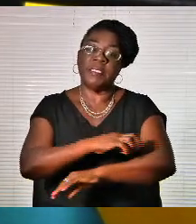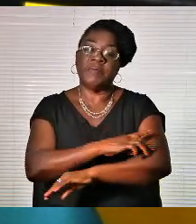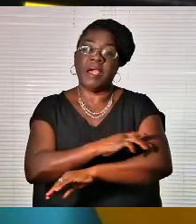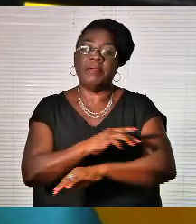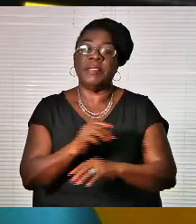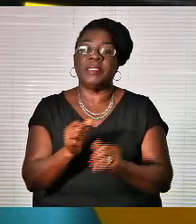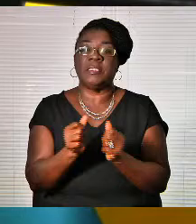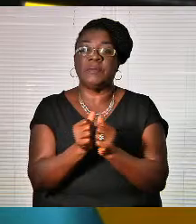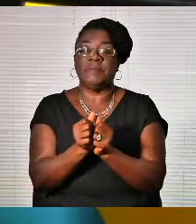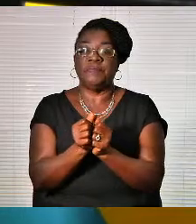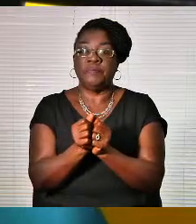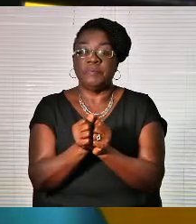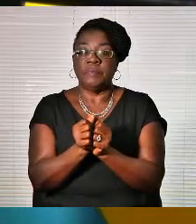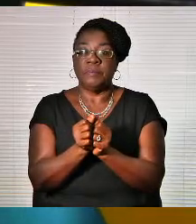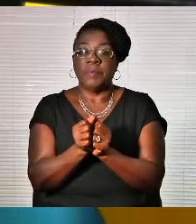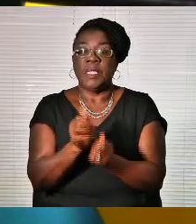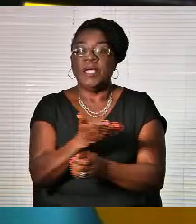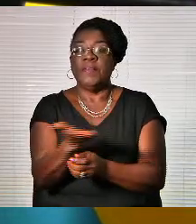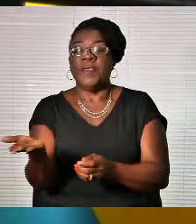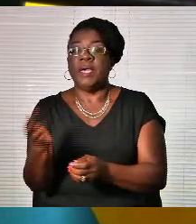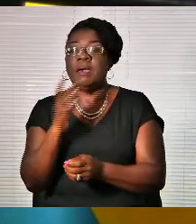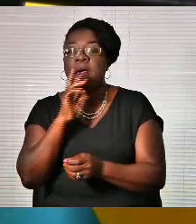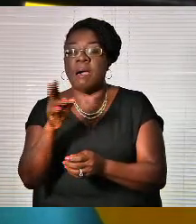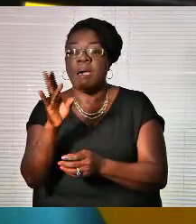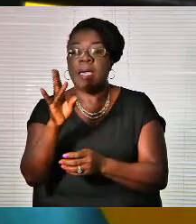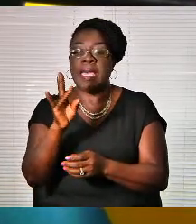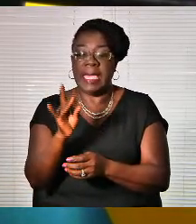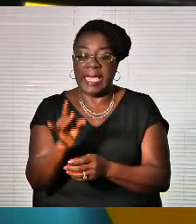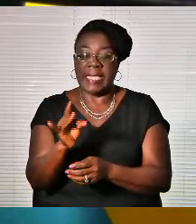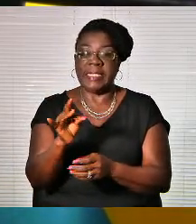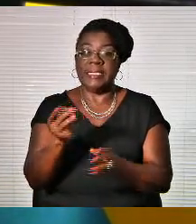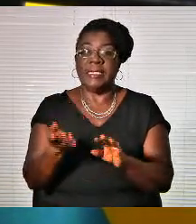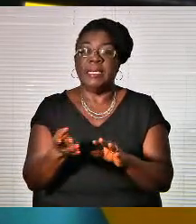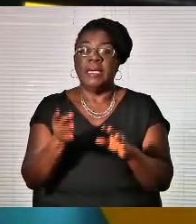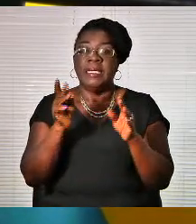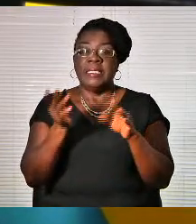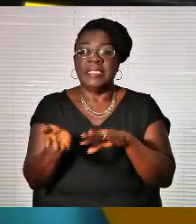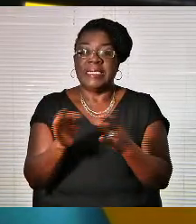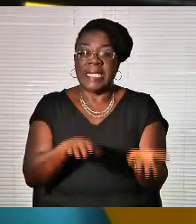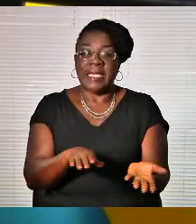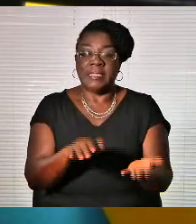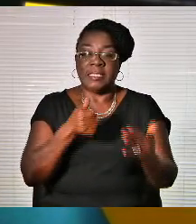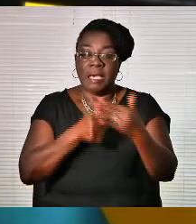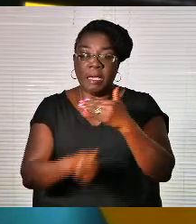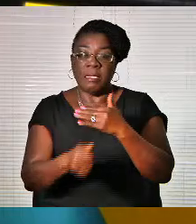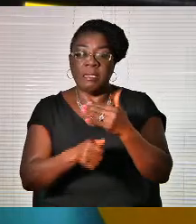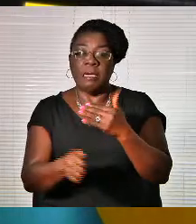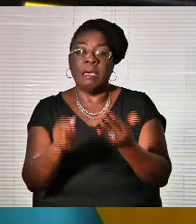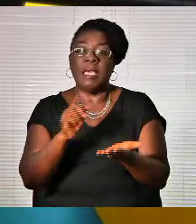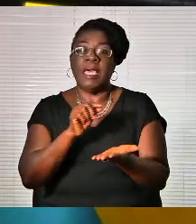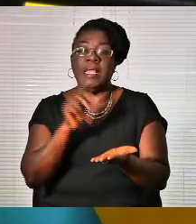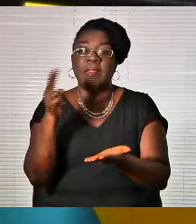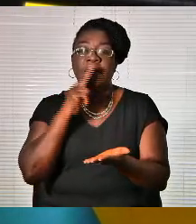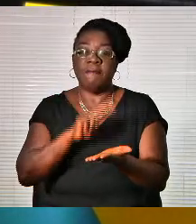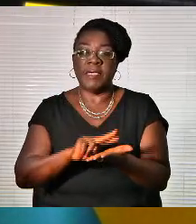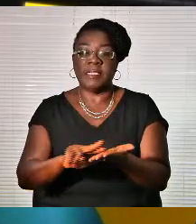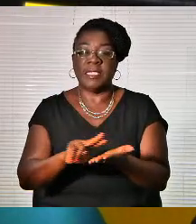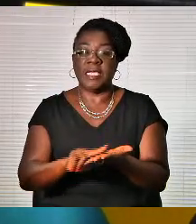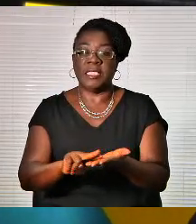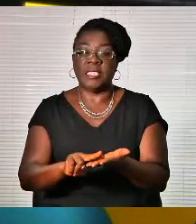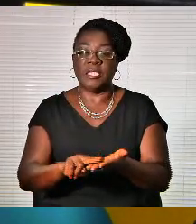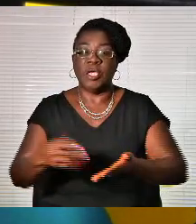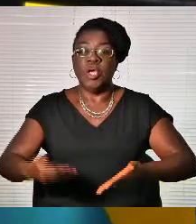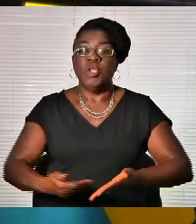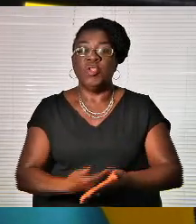COVID-19. There are 8 deaths under investigation, and presently, New Providence